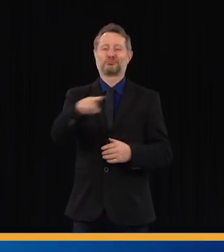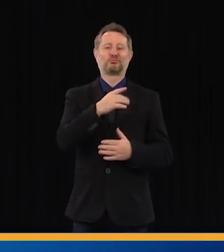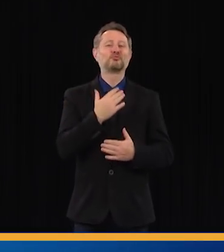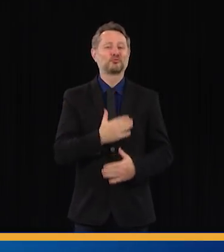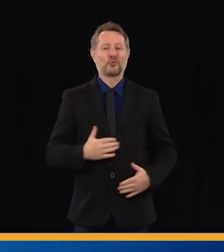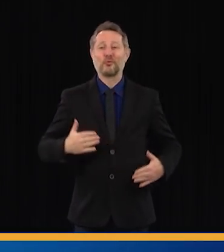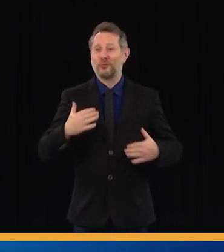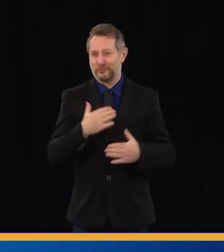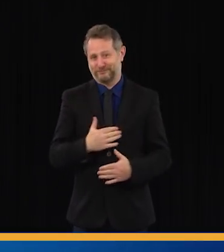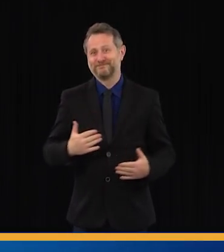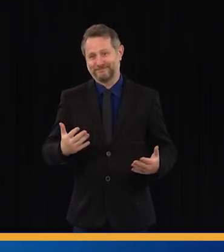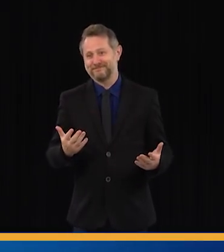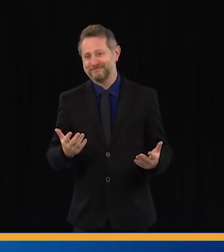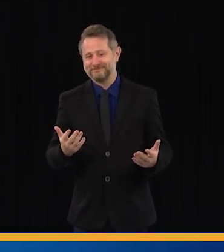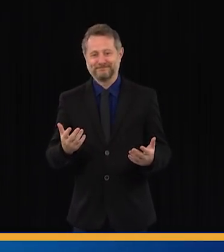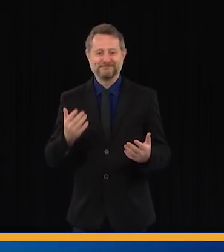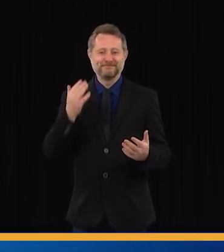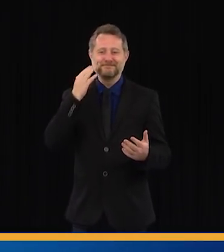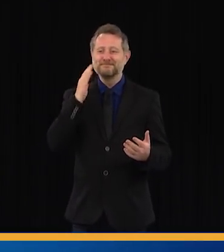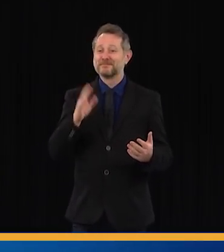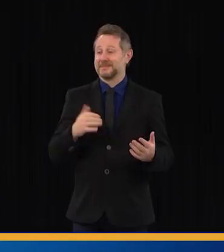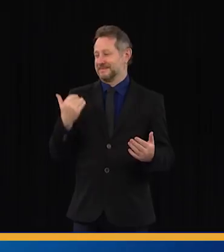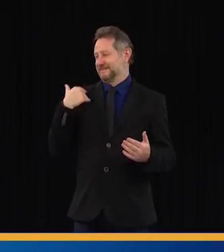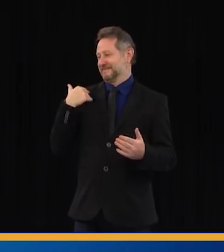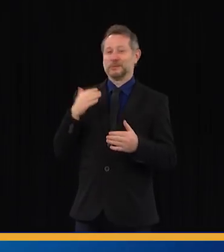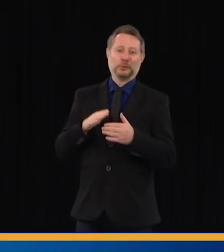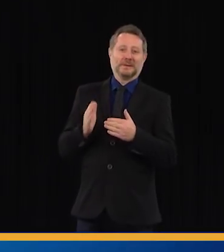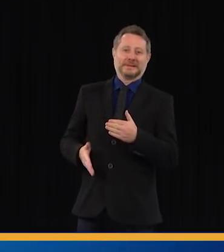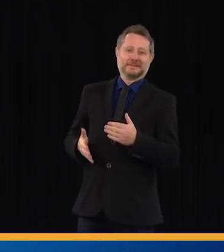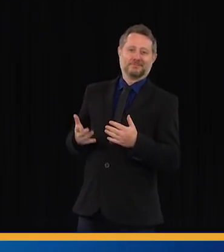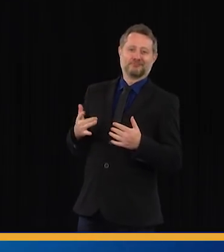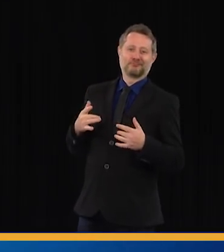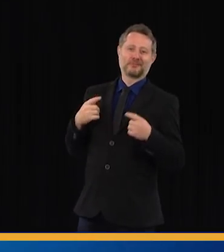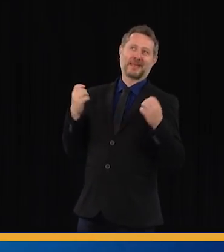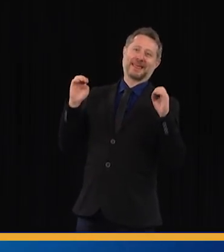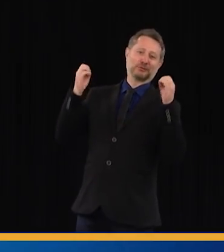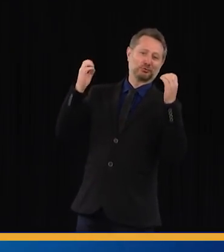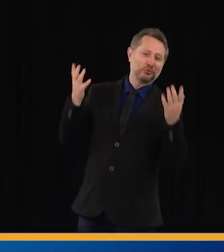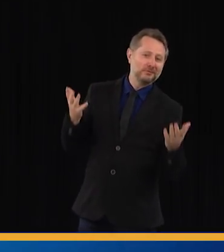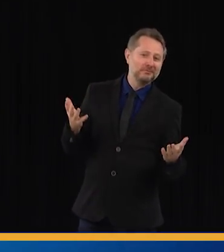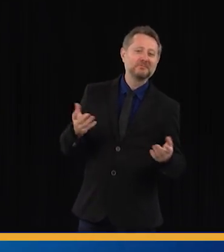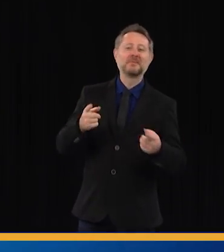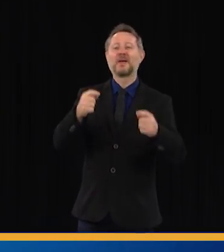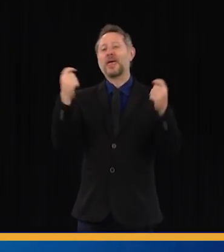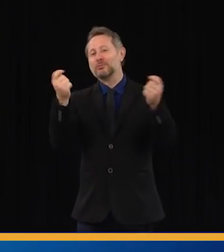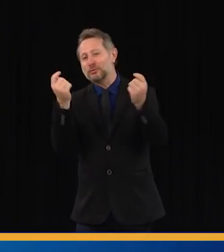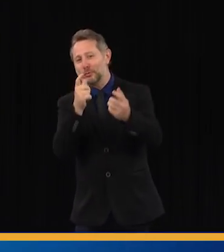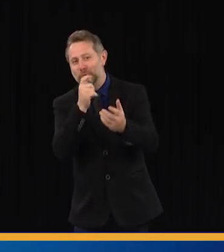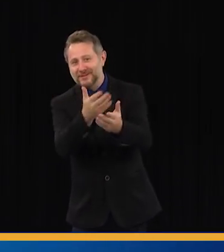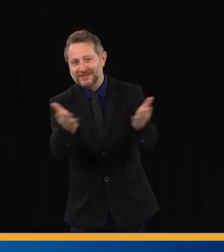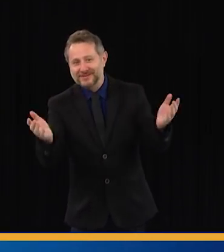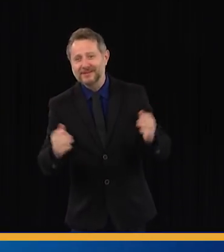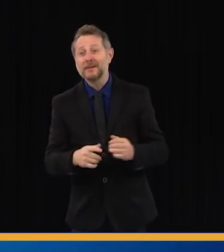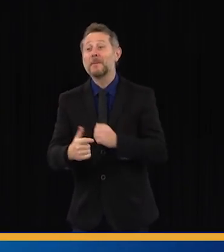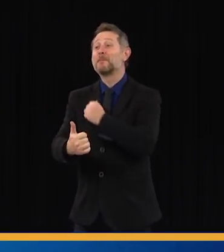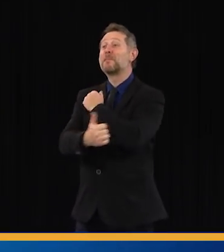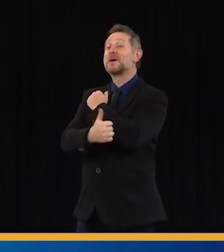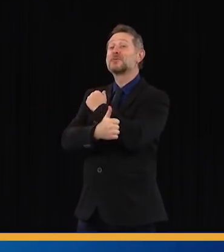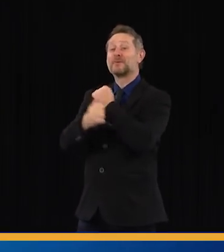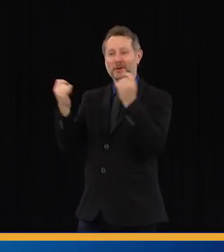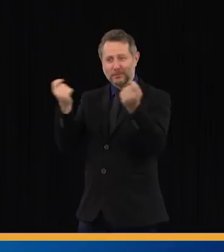different weekend, different Easter celebration for those who celebrated Easter and Passover.